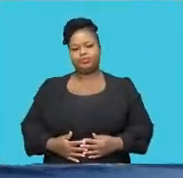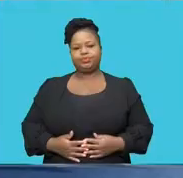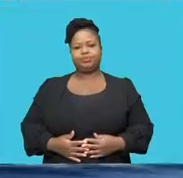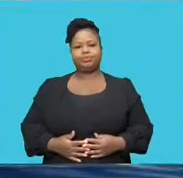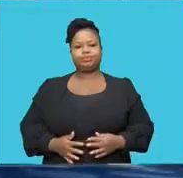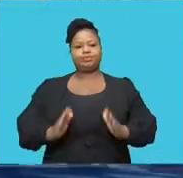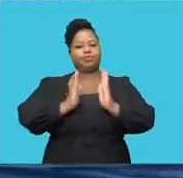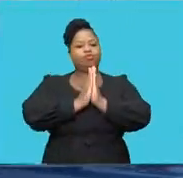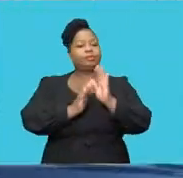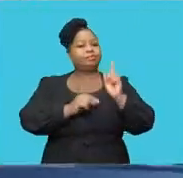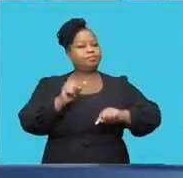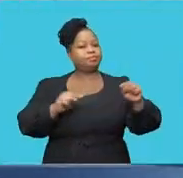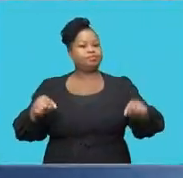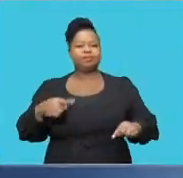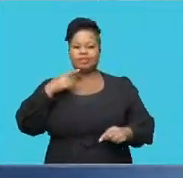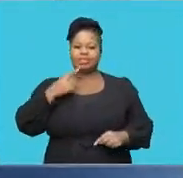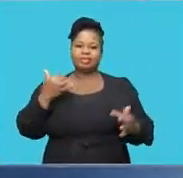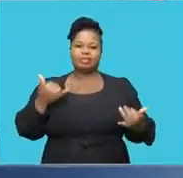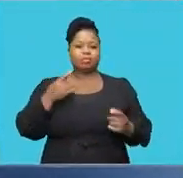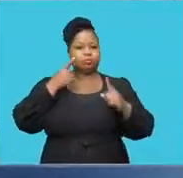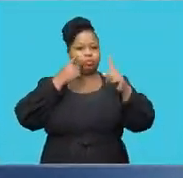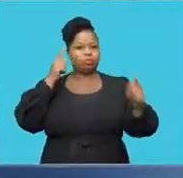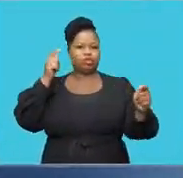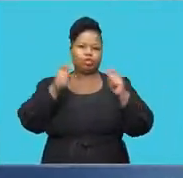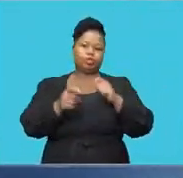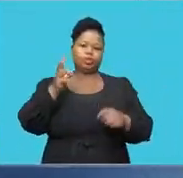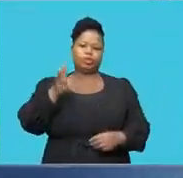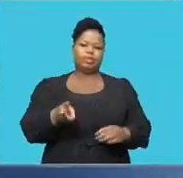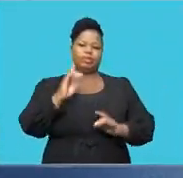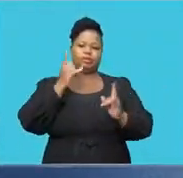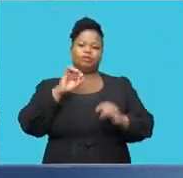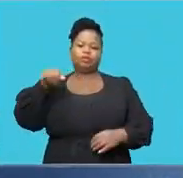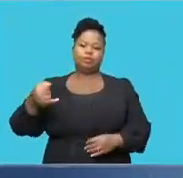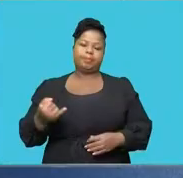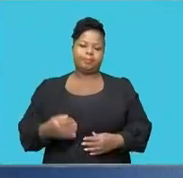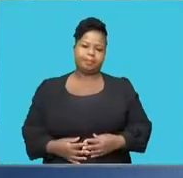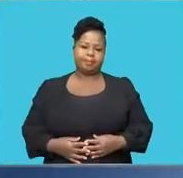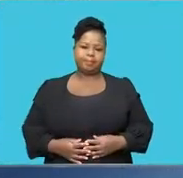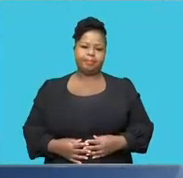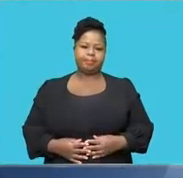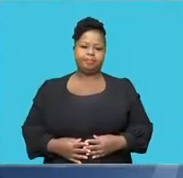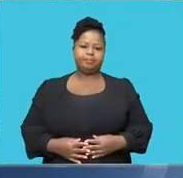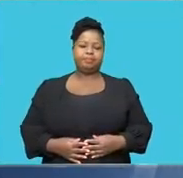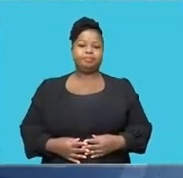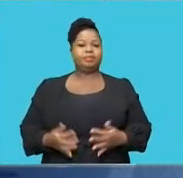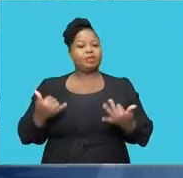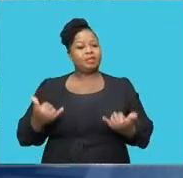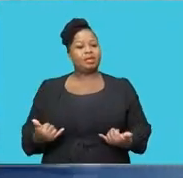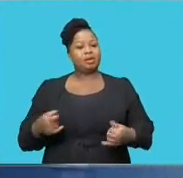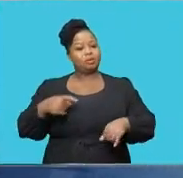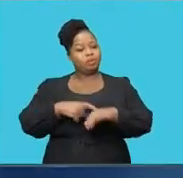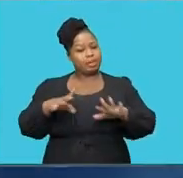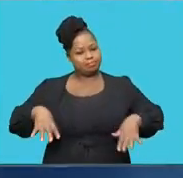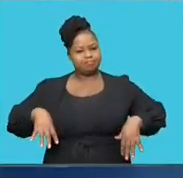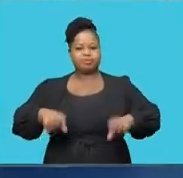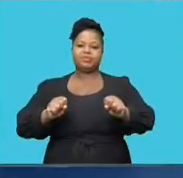Abezenkolo babesebethi lo mkhuleko uzodala ushintsho olukhulu lapha kwidolobha laseGoli. Is to take charge of this